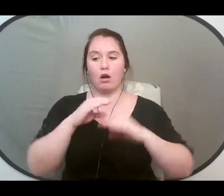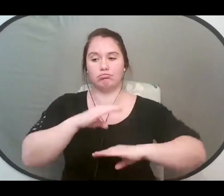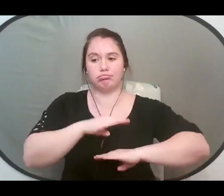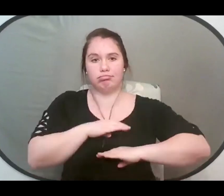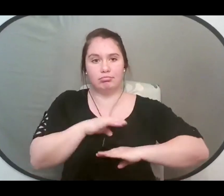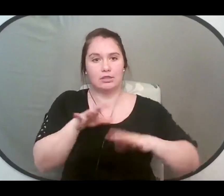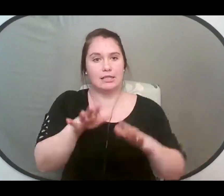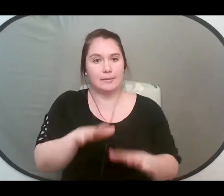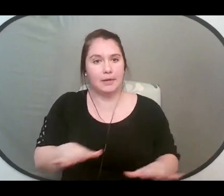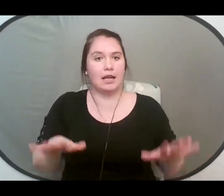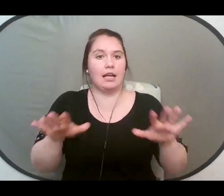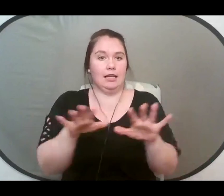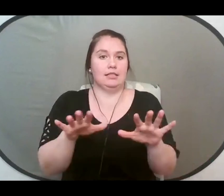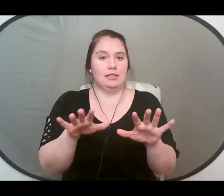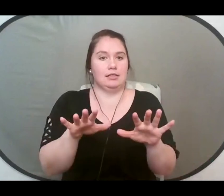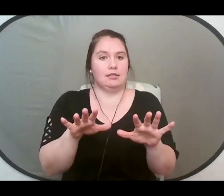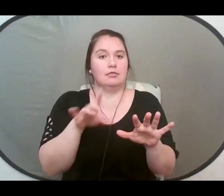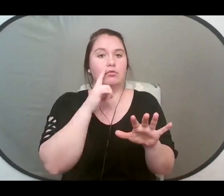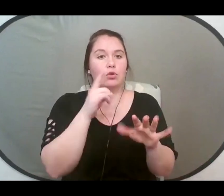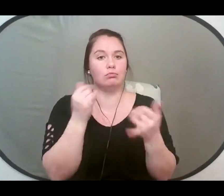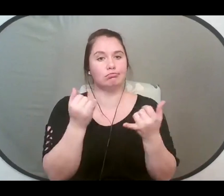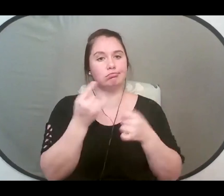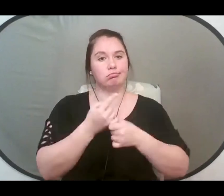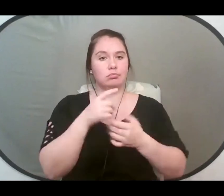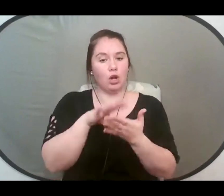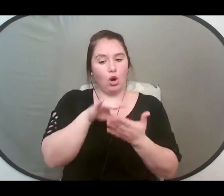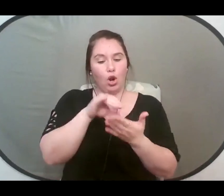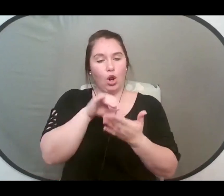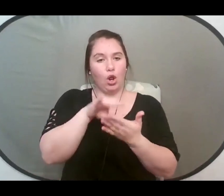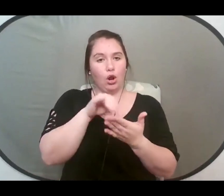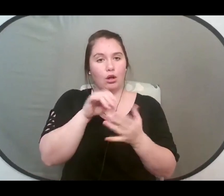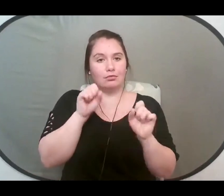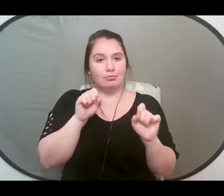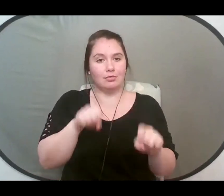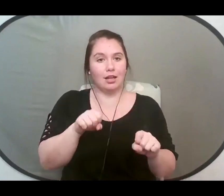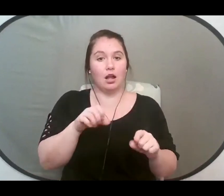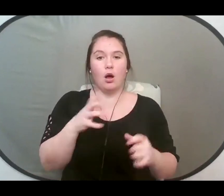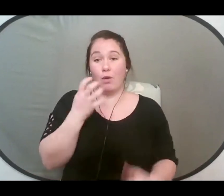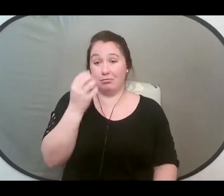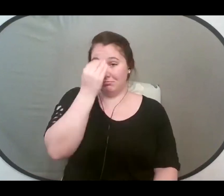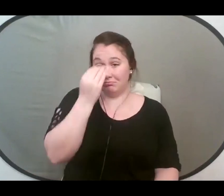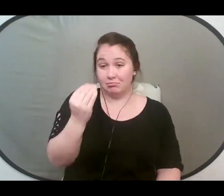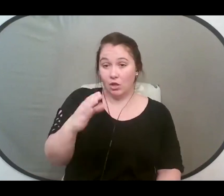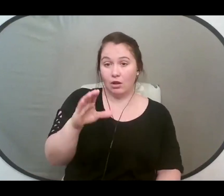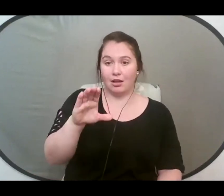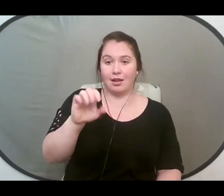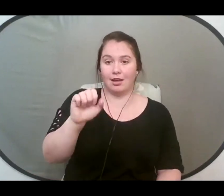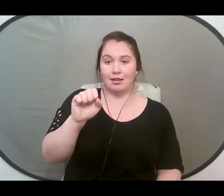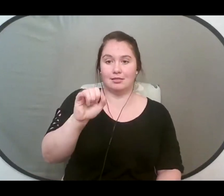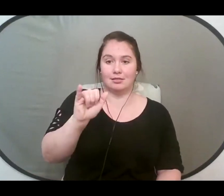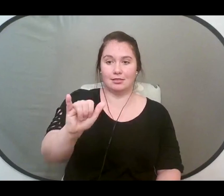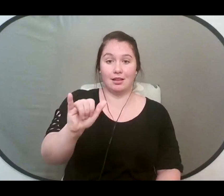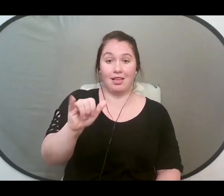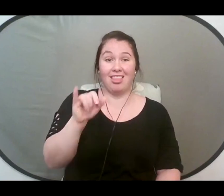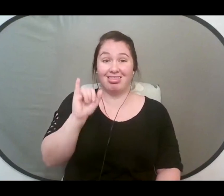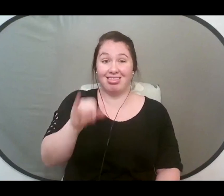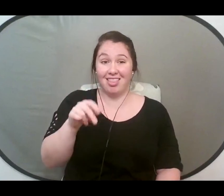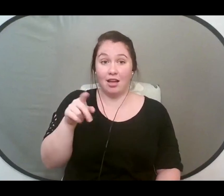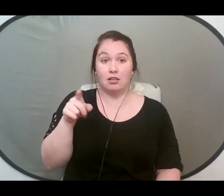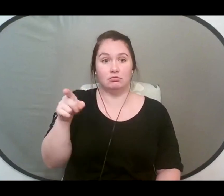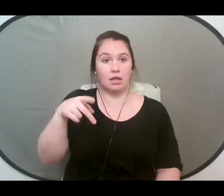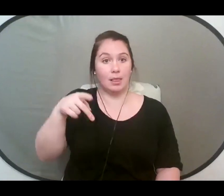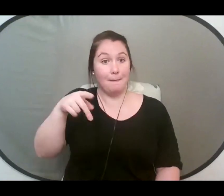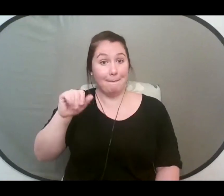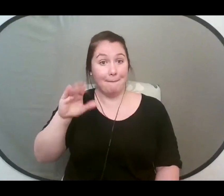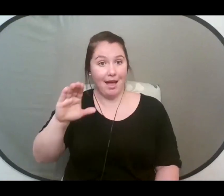spaces for today's learning. Also wanted to note, Casey, that they felt the PAC on that campus definitely needs renovation